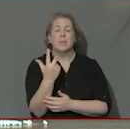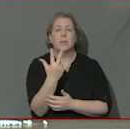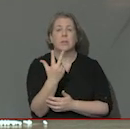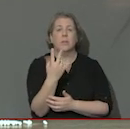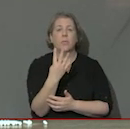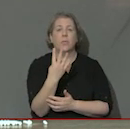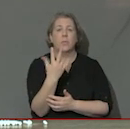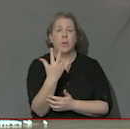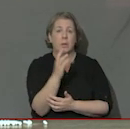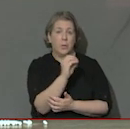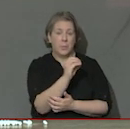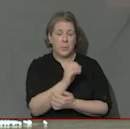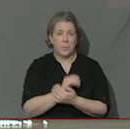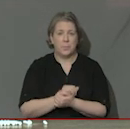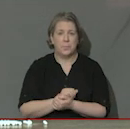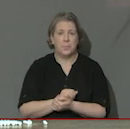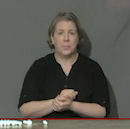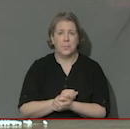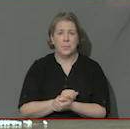78480.